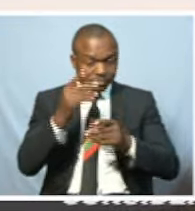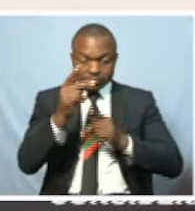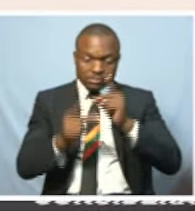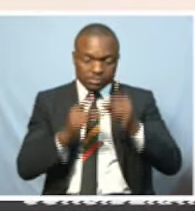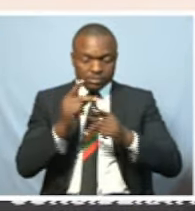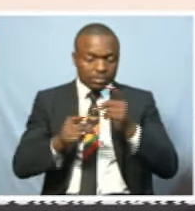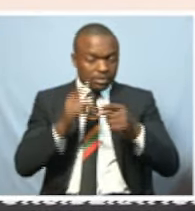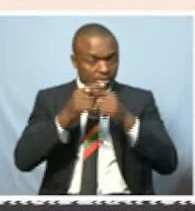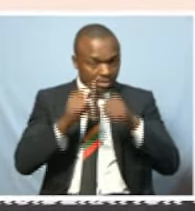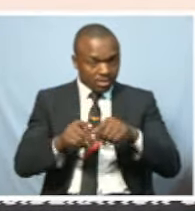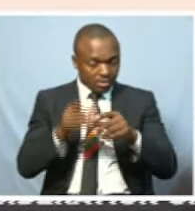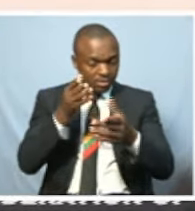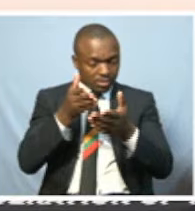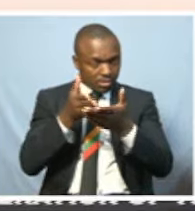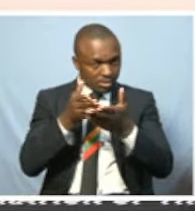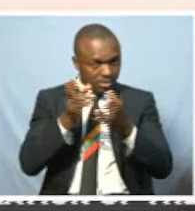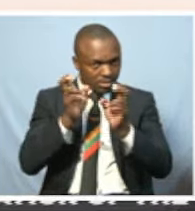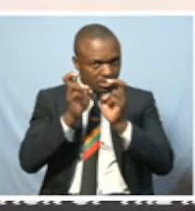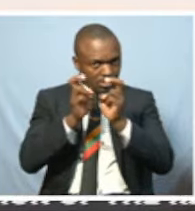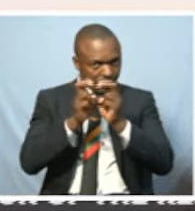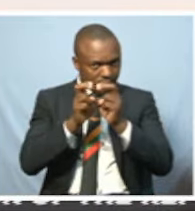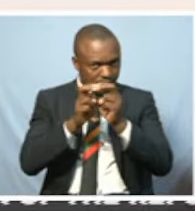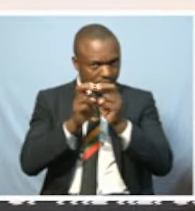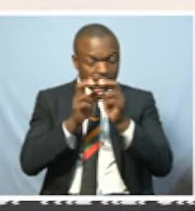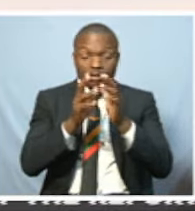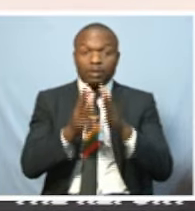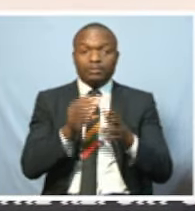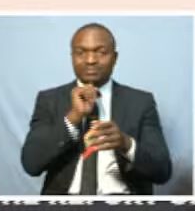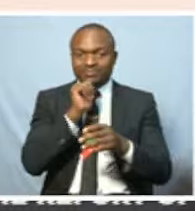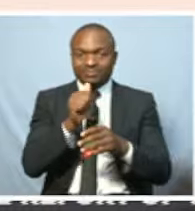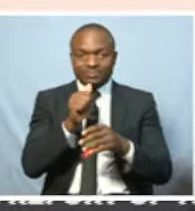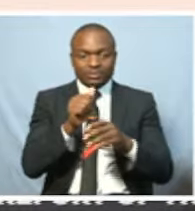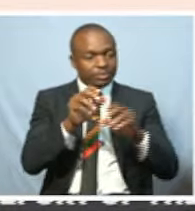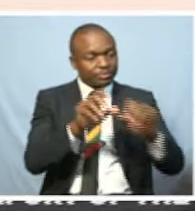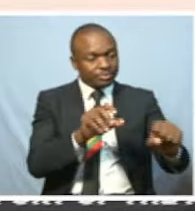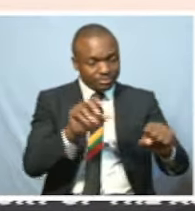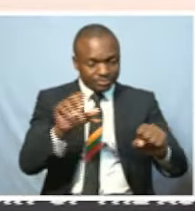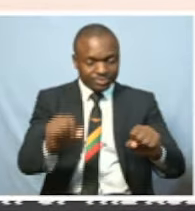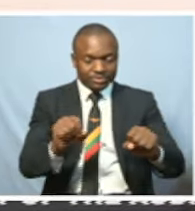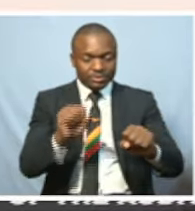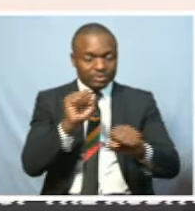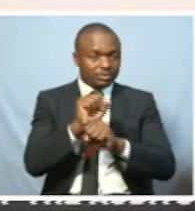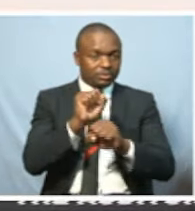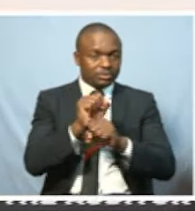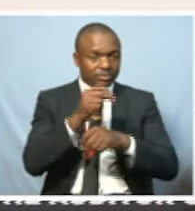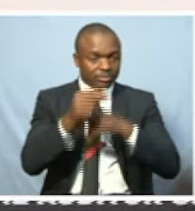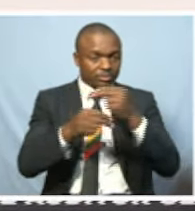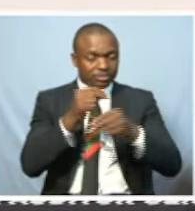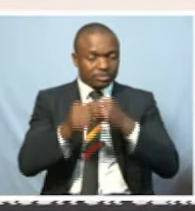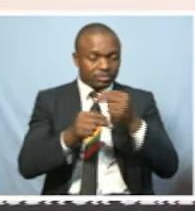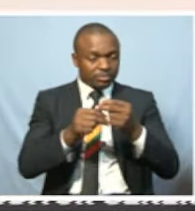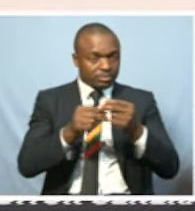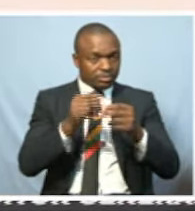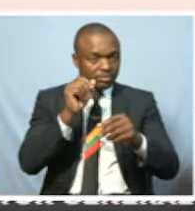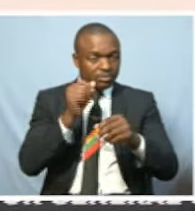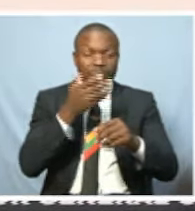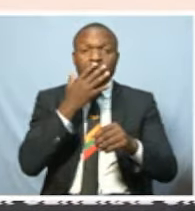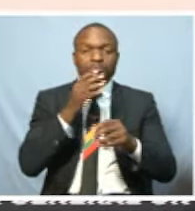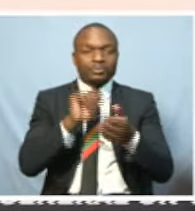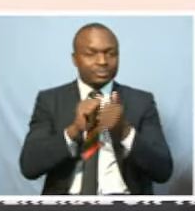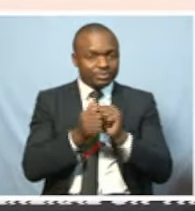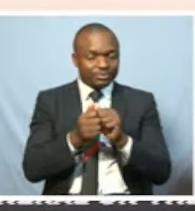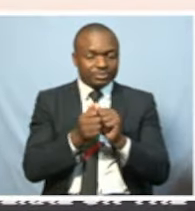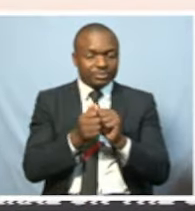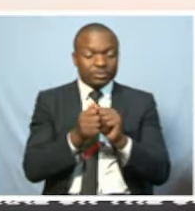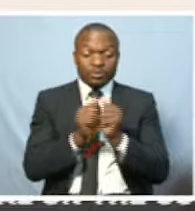and this contractor did not take up the jobs, then, Chair, the fault is on our part. The due diligence was not